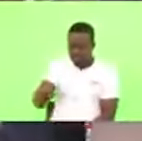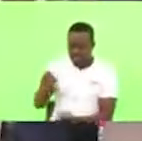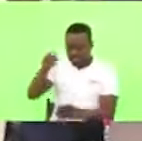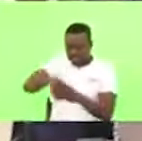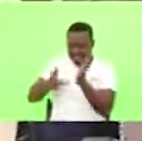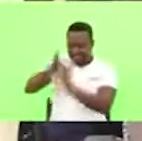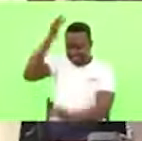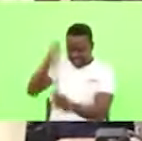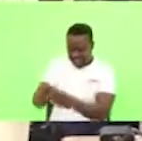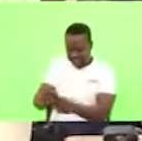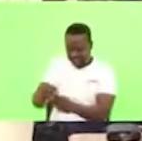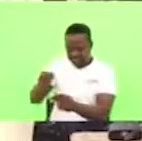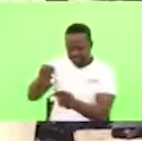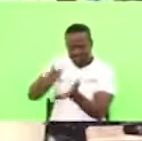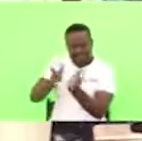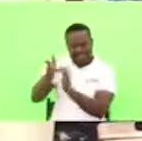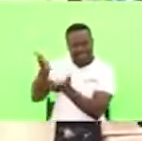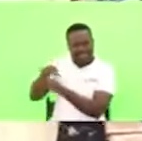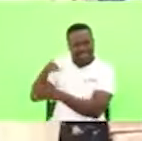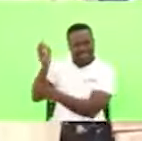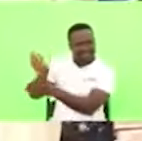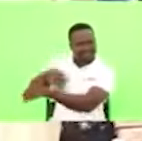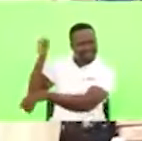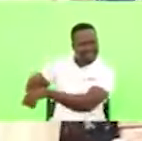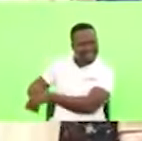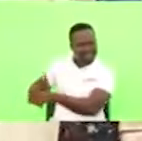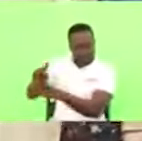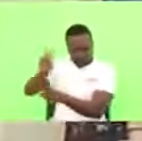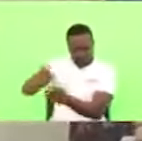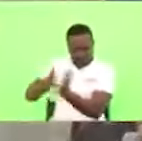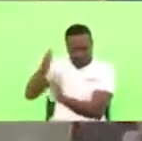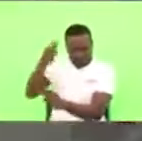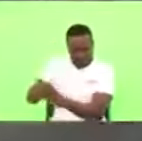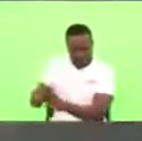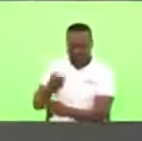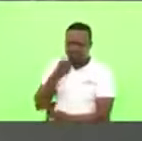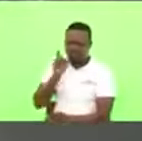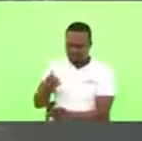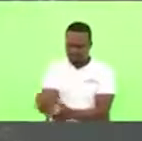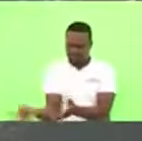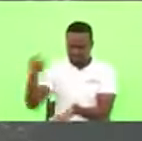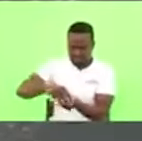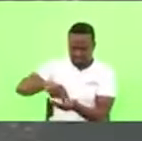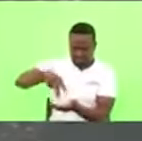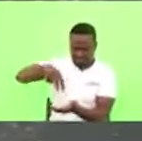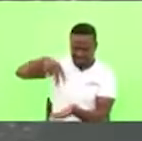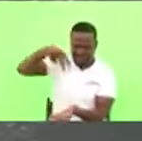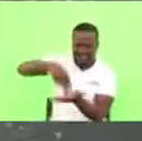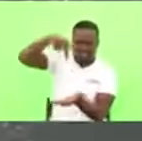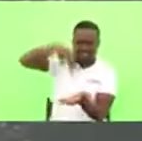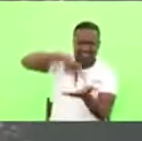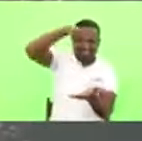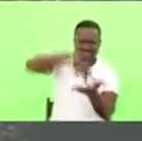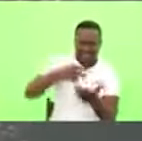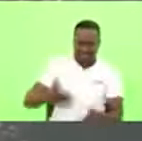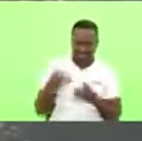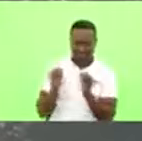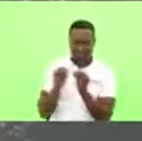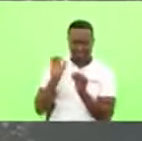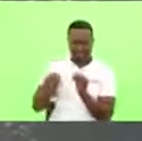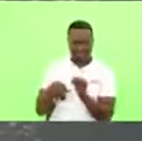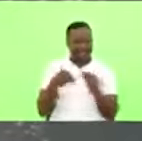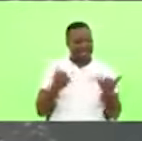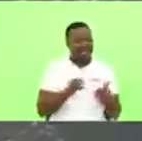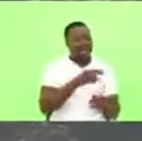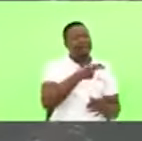man rose, jumping, leaping, and praising God. Now, listen. The high priest and